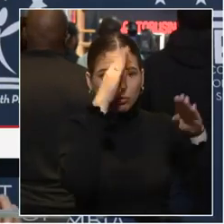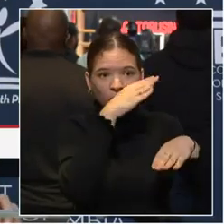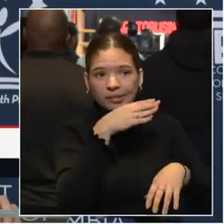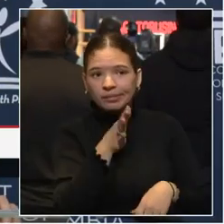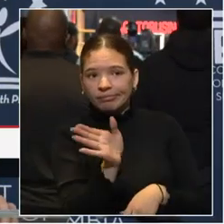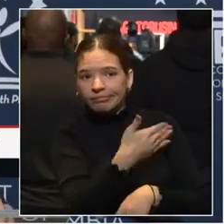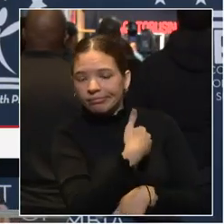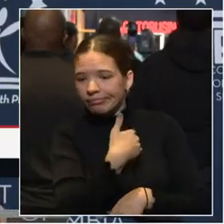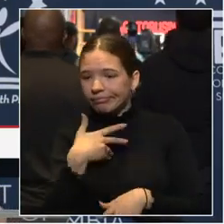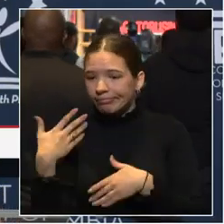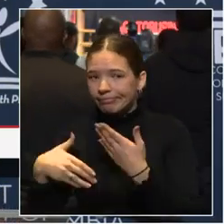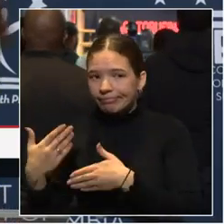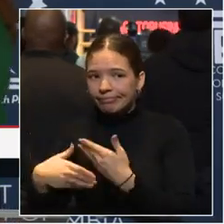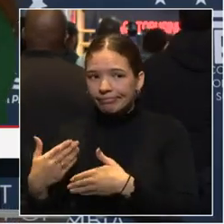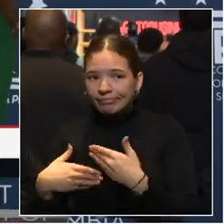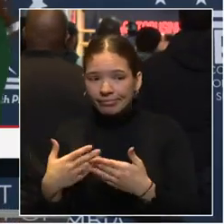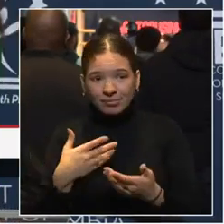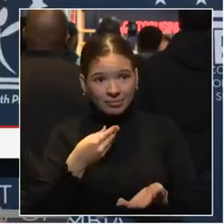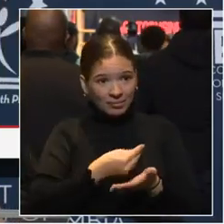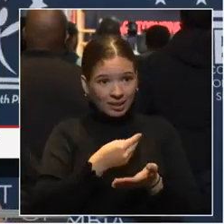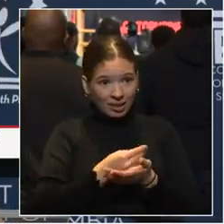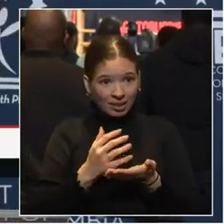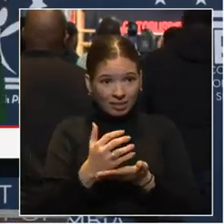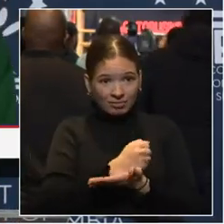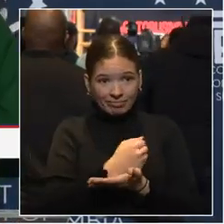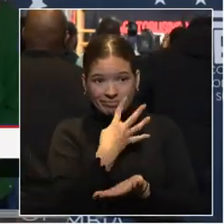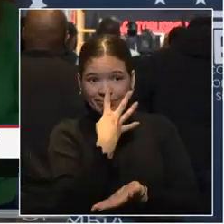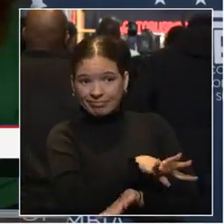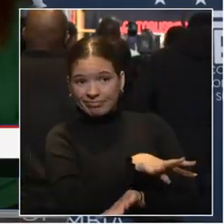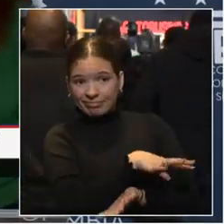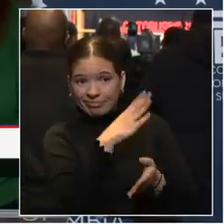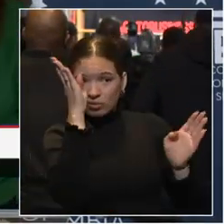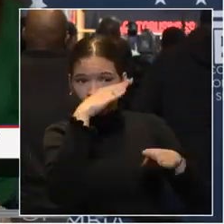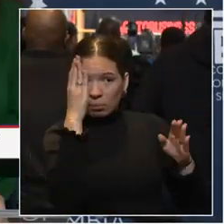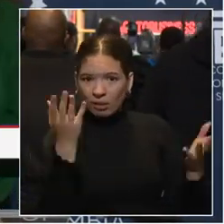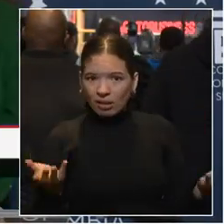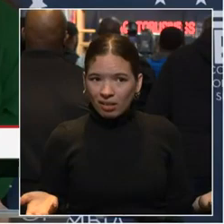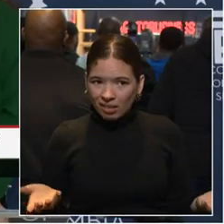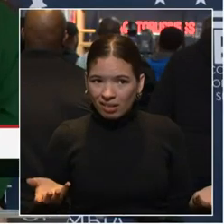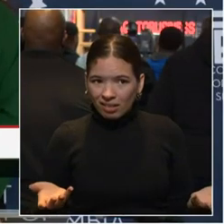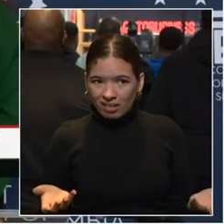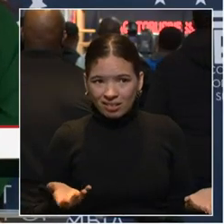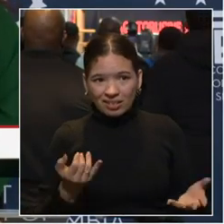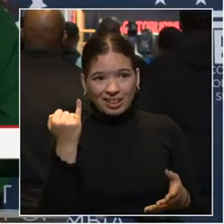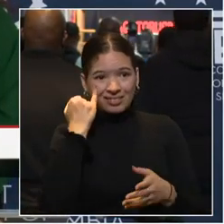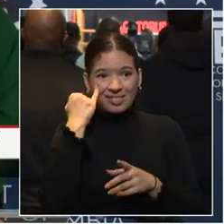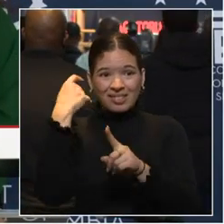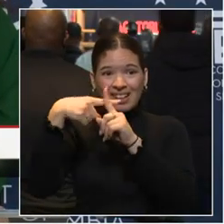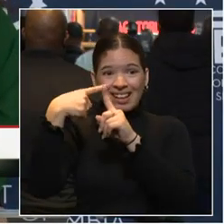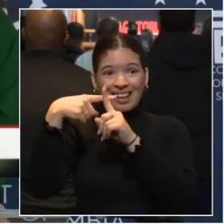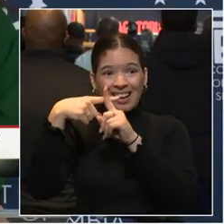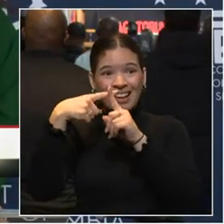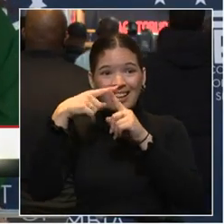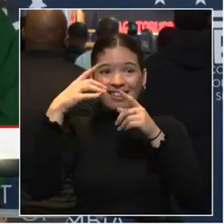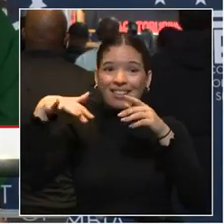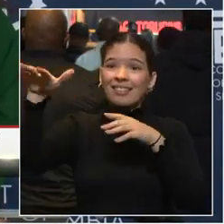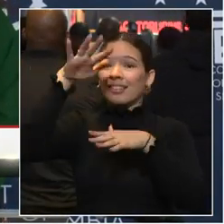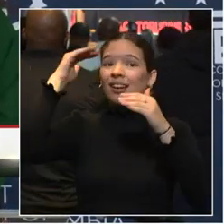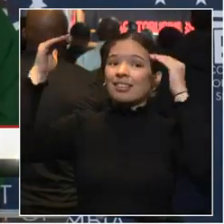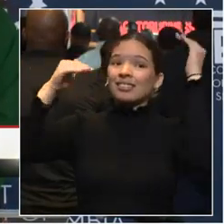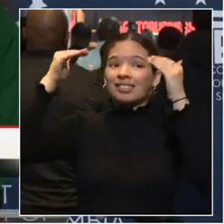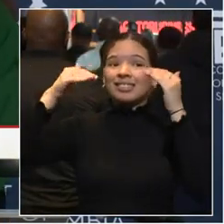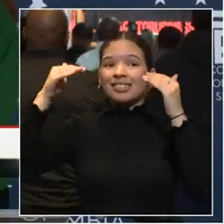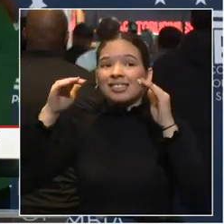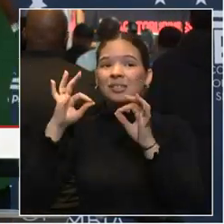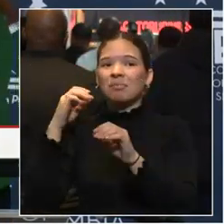is another way to keep them out of trouble. And being surrounded by positive adults who are doing the right thing